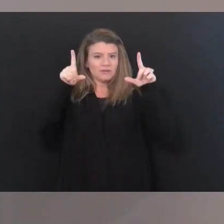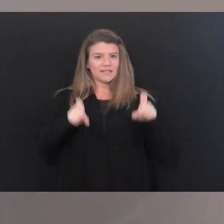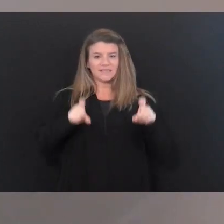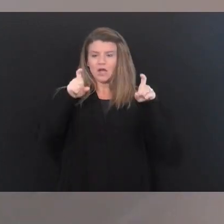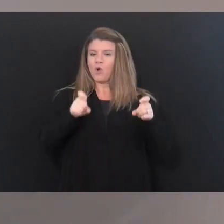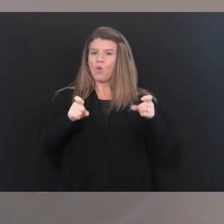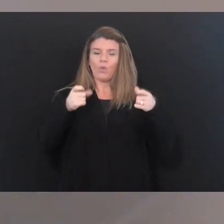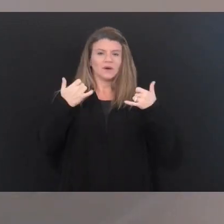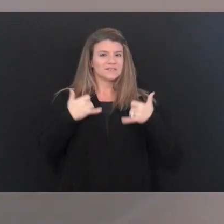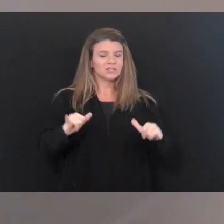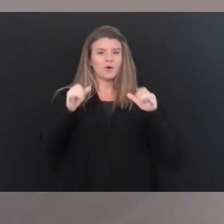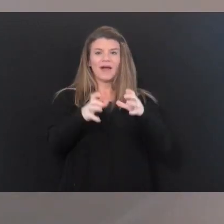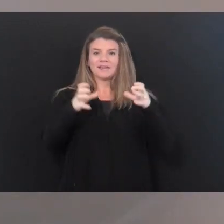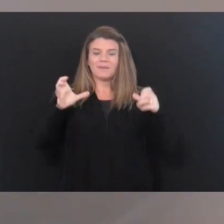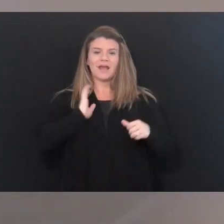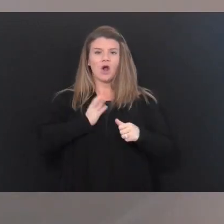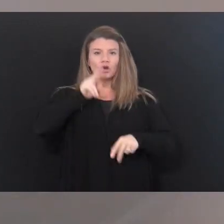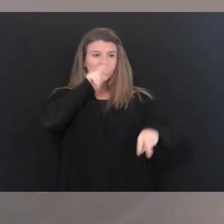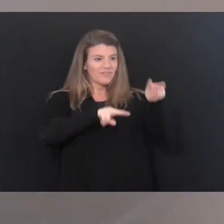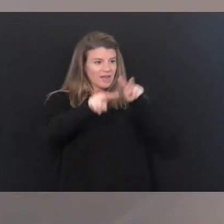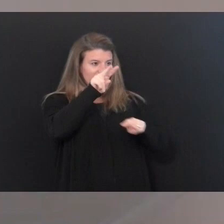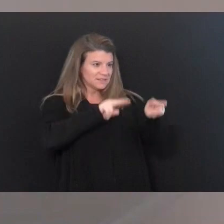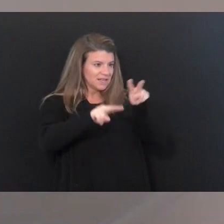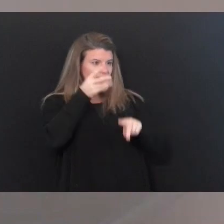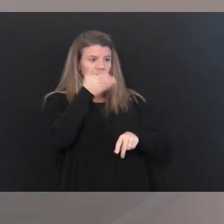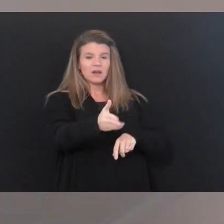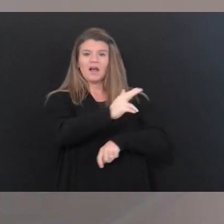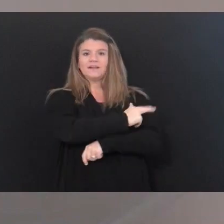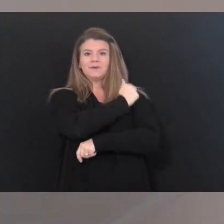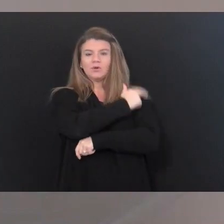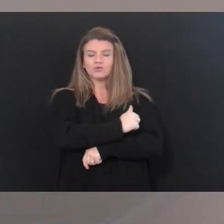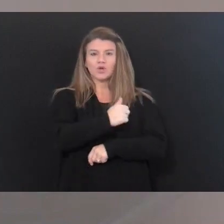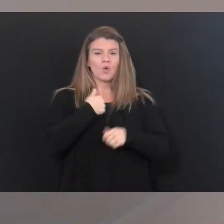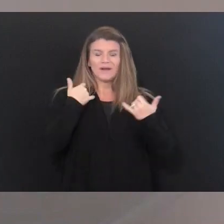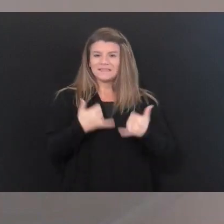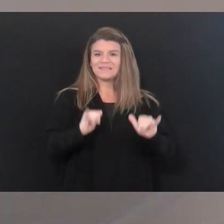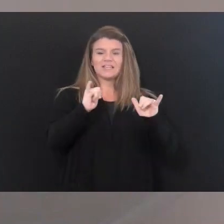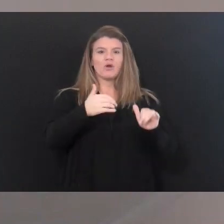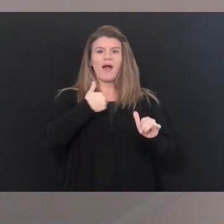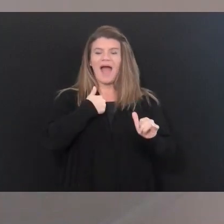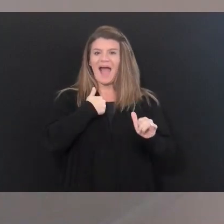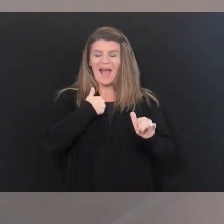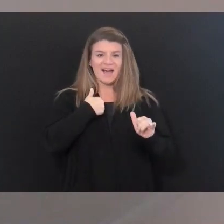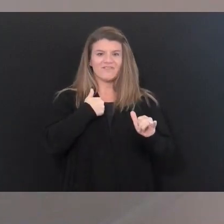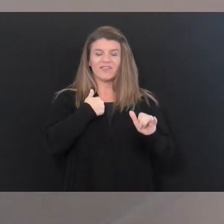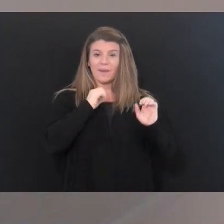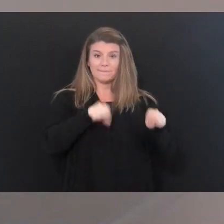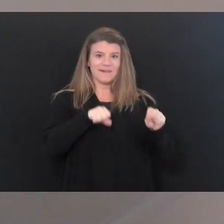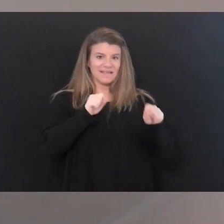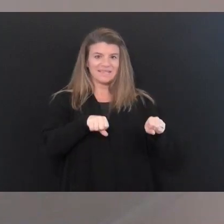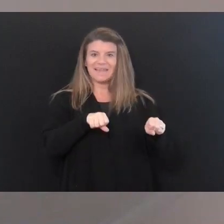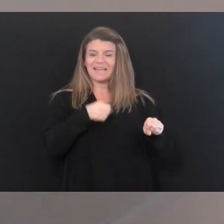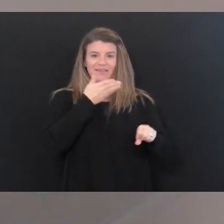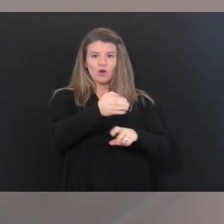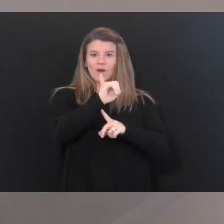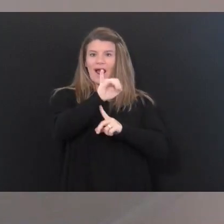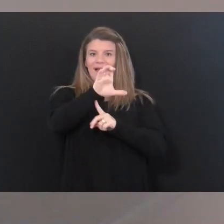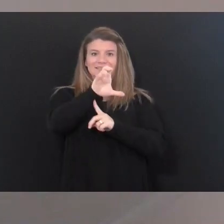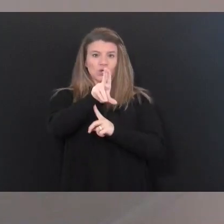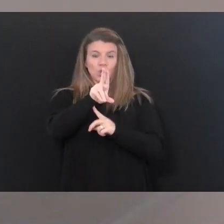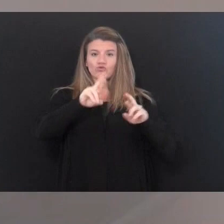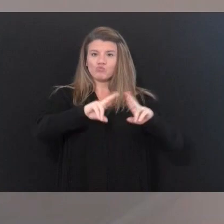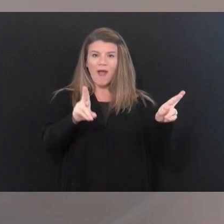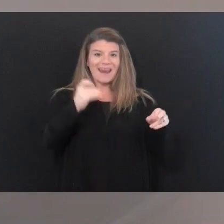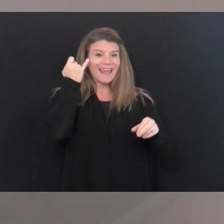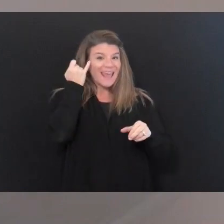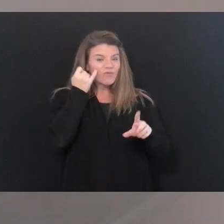our surveillance. And for our hospitals, we do still have capacity, certainly in the ICU. And so we feel